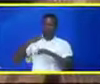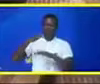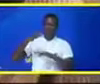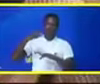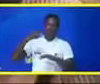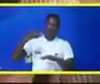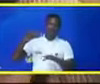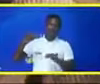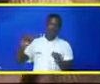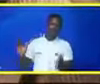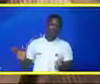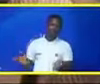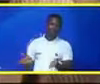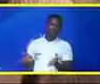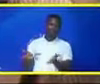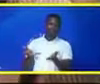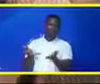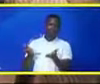risen.